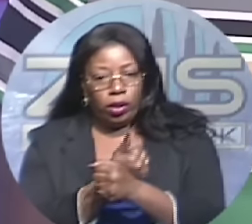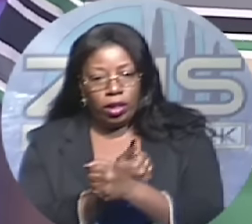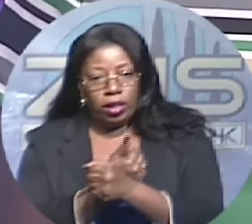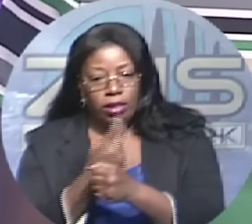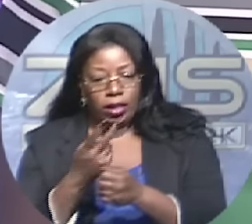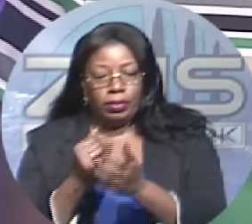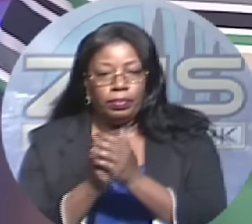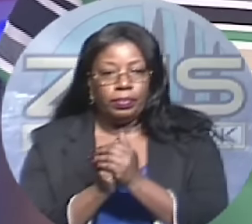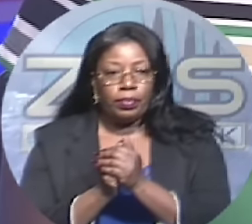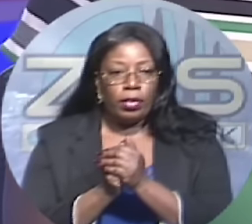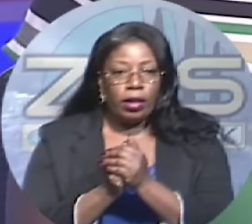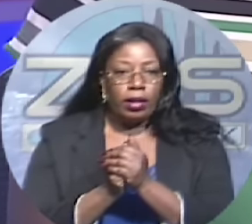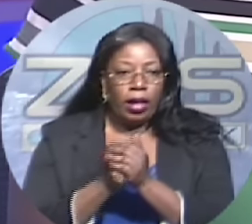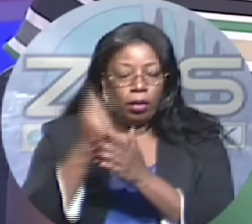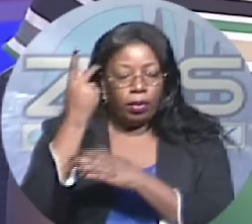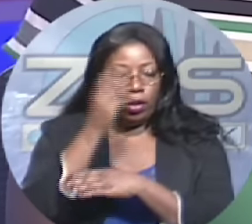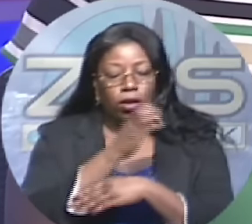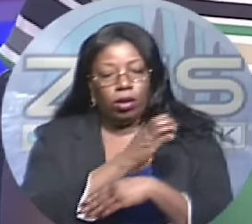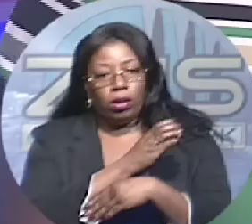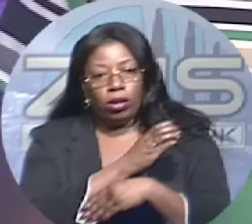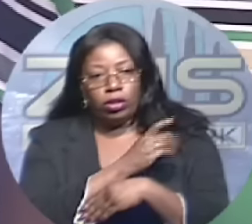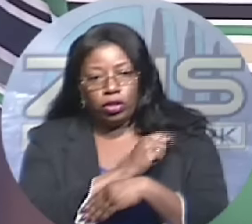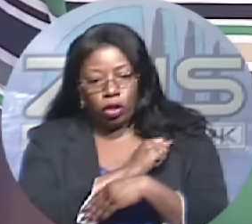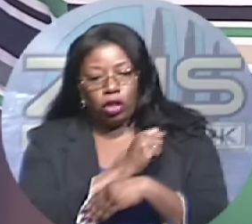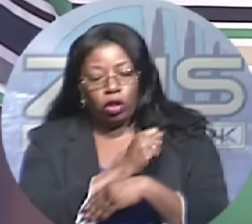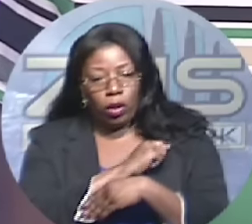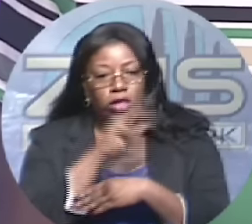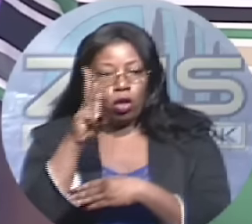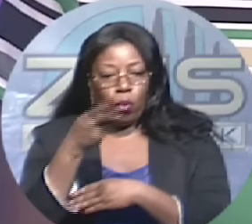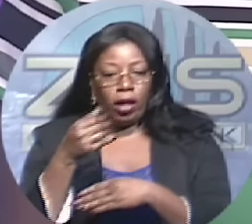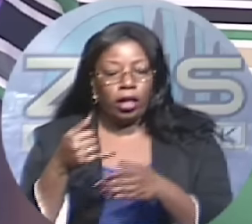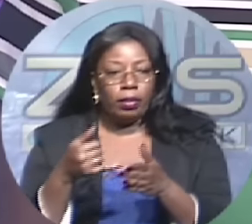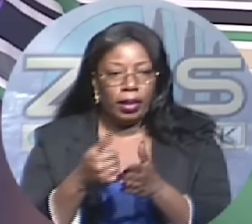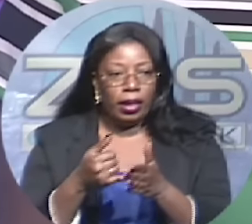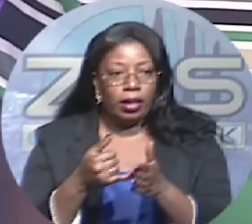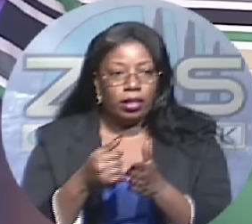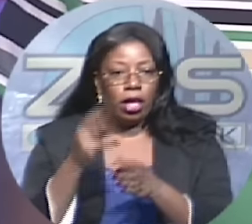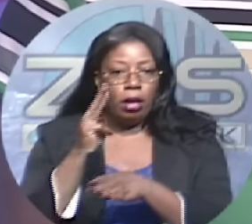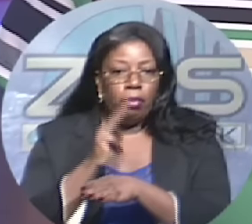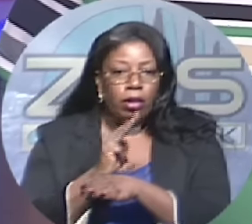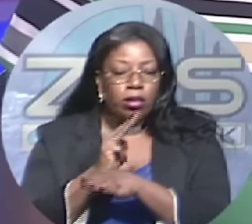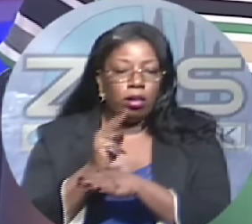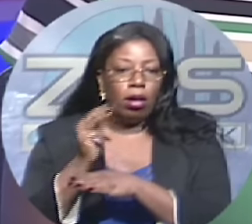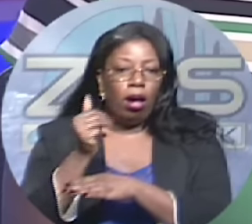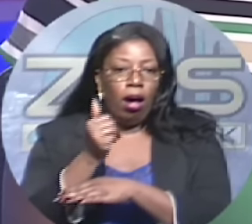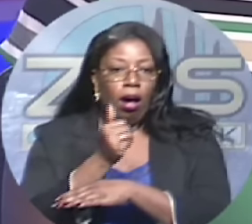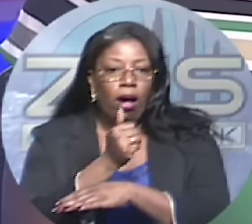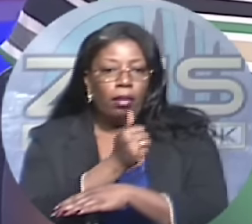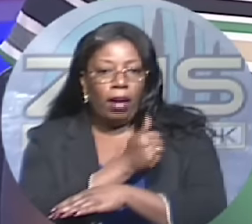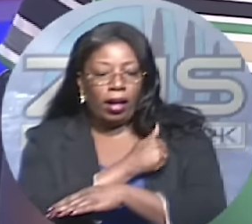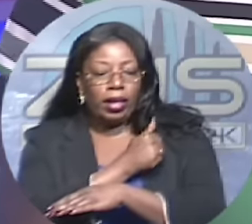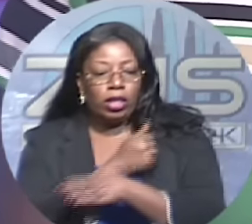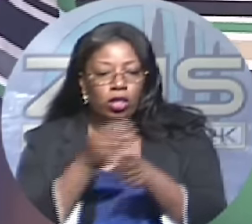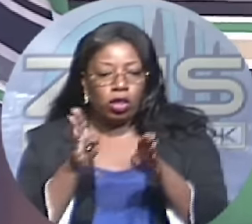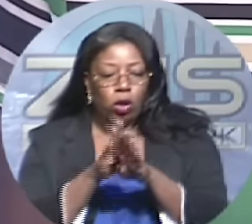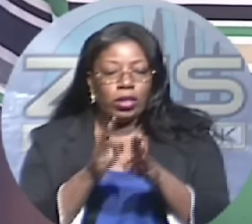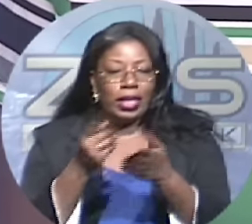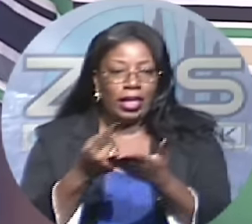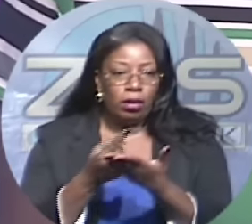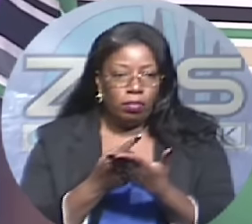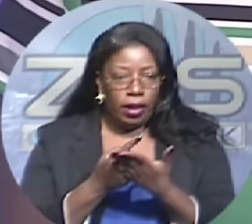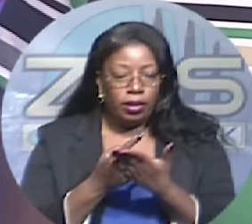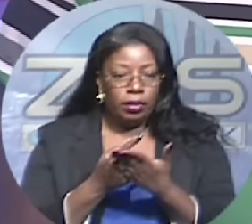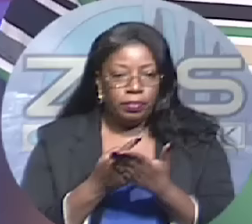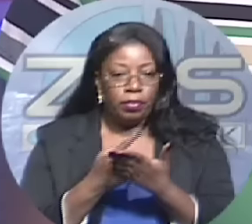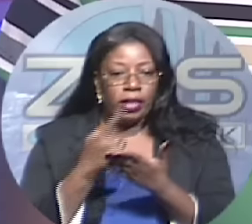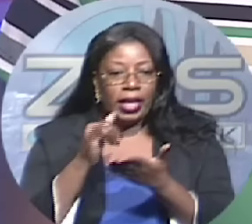Grand Bahama Member of Parliament Peter Turnquest welcomed the amendment. Minister of State for Finance, the Honorable Michael Halkidis, in closing the debate, revealed